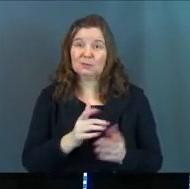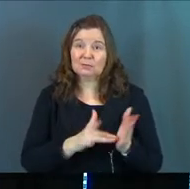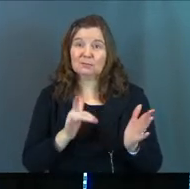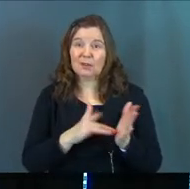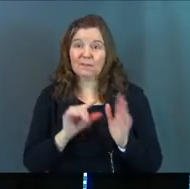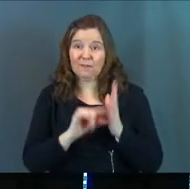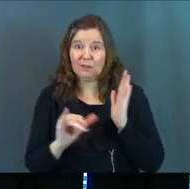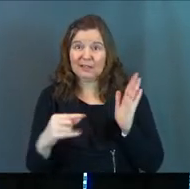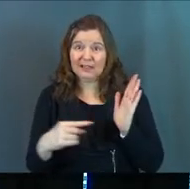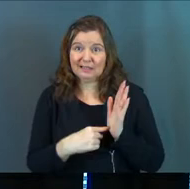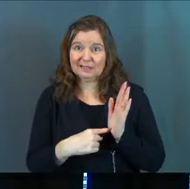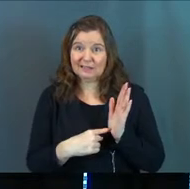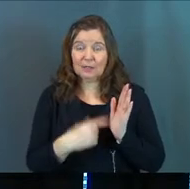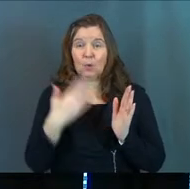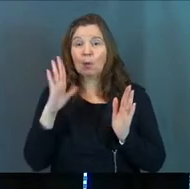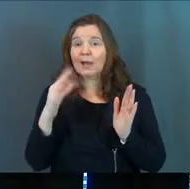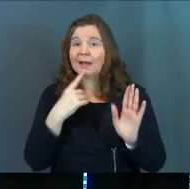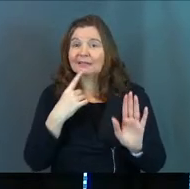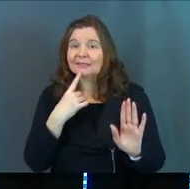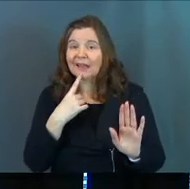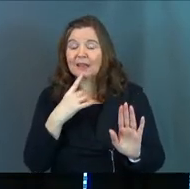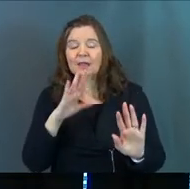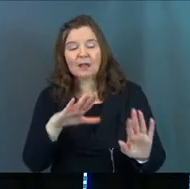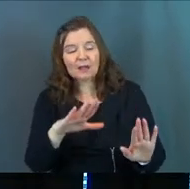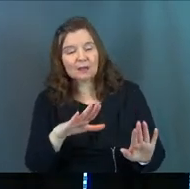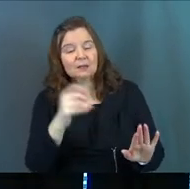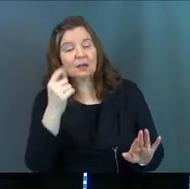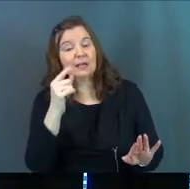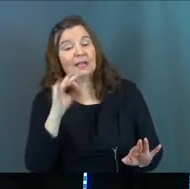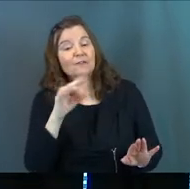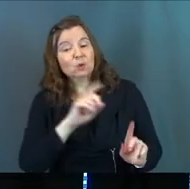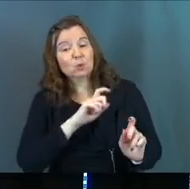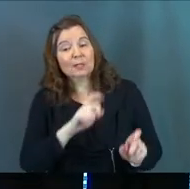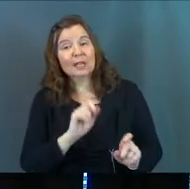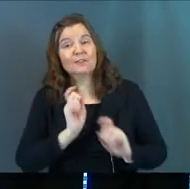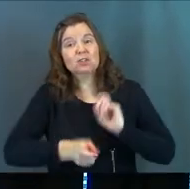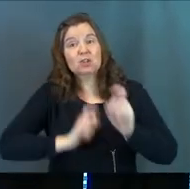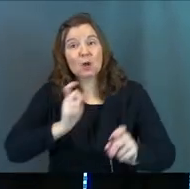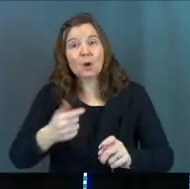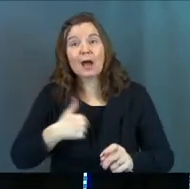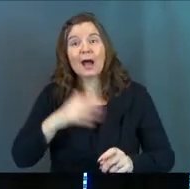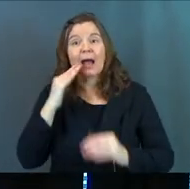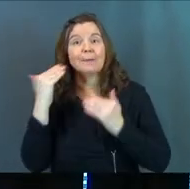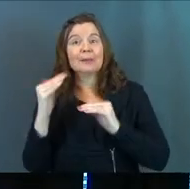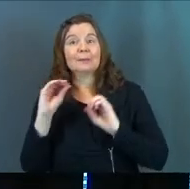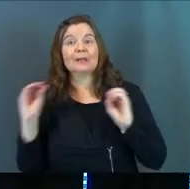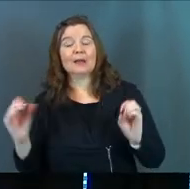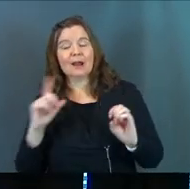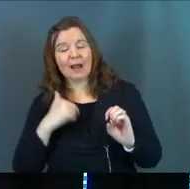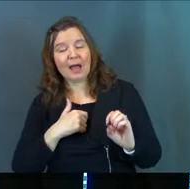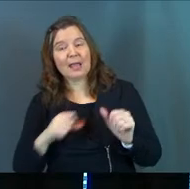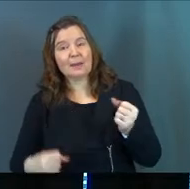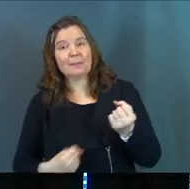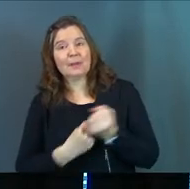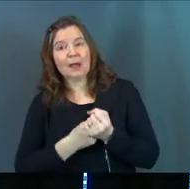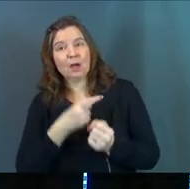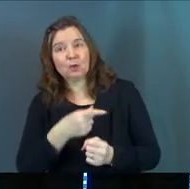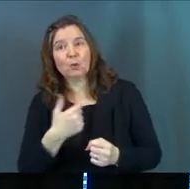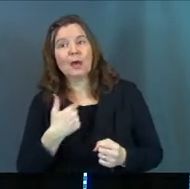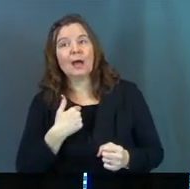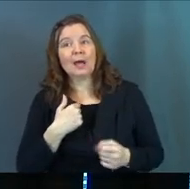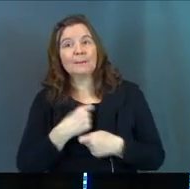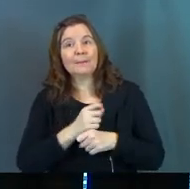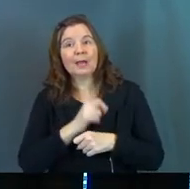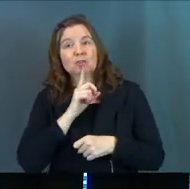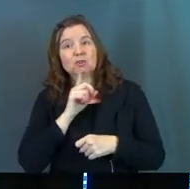like this. What God is saying is, hey, listen, if you give generously, I'm limitless and I'm behind you and I'm